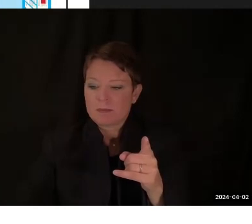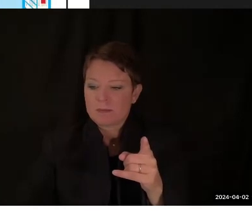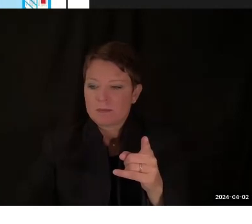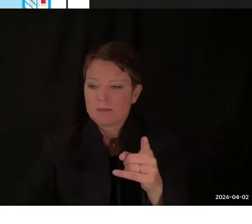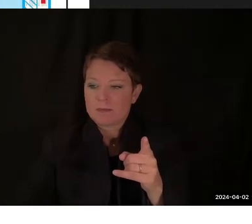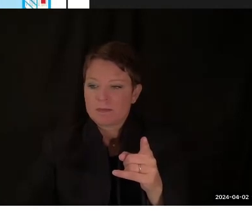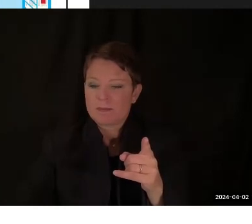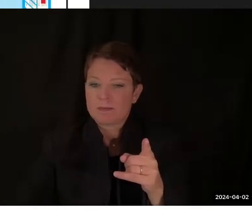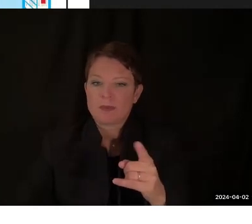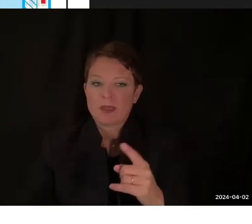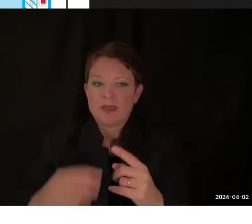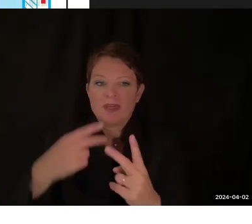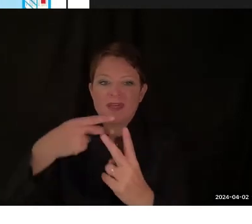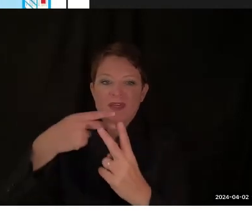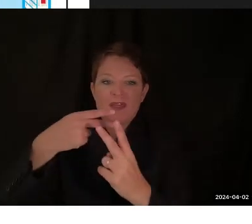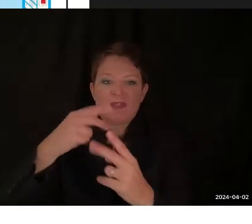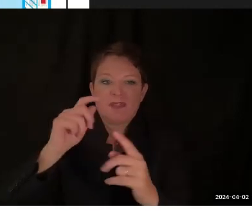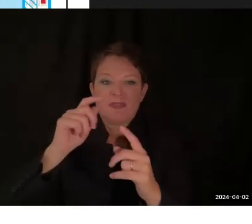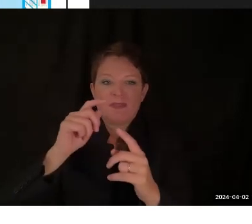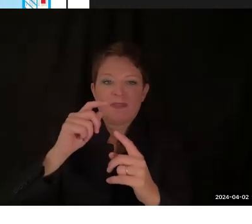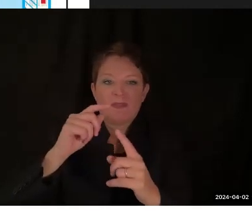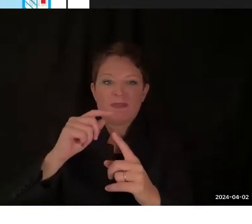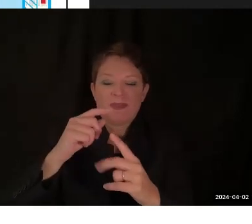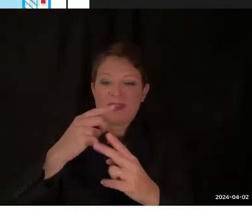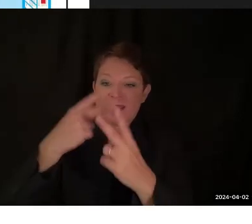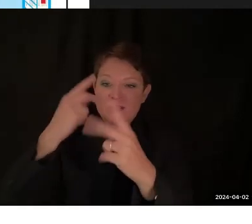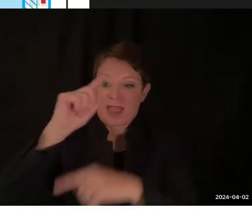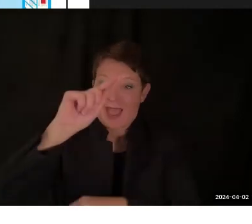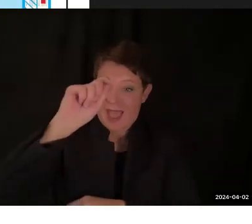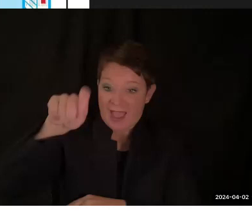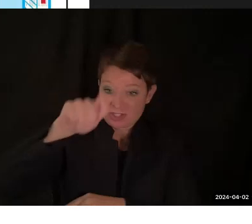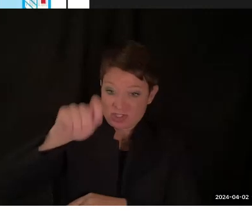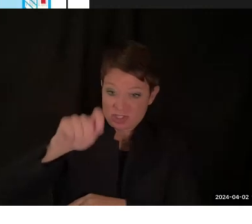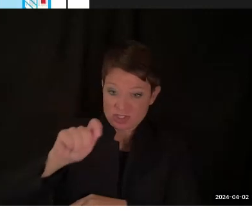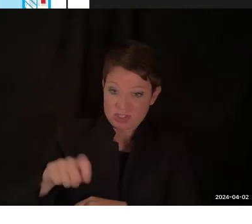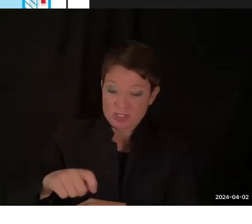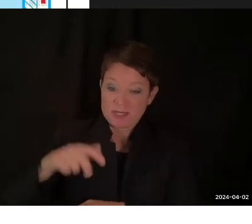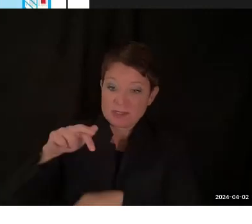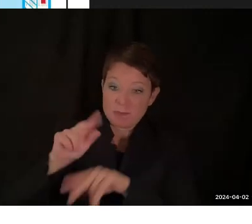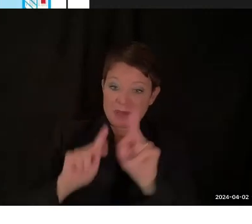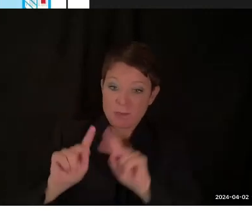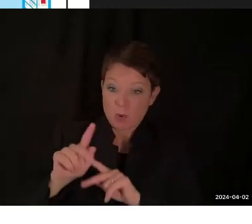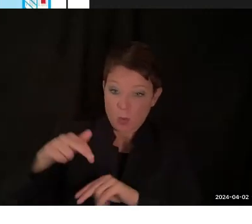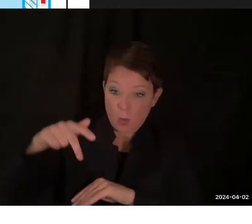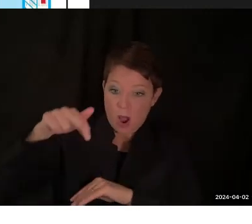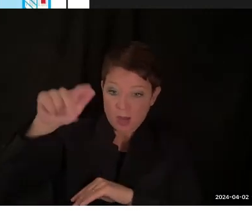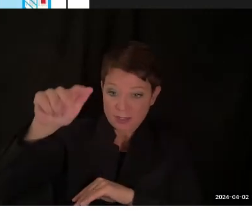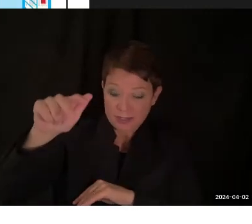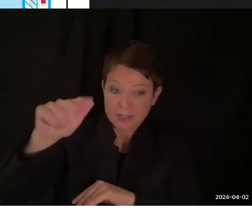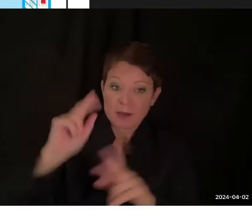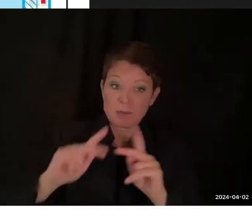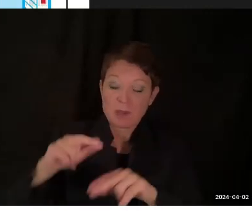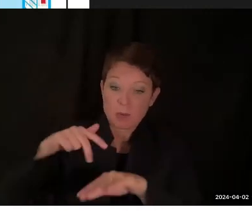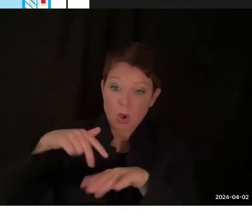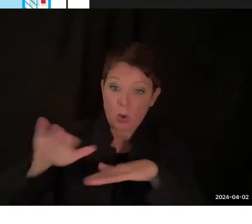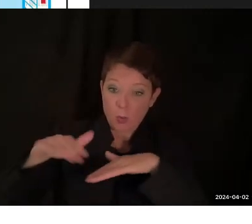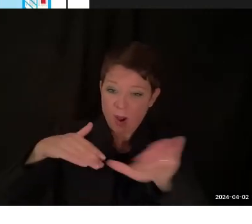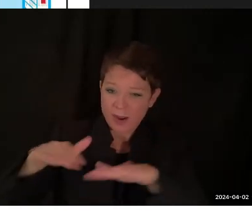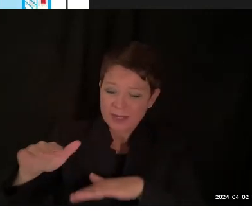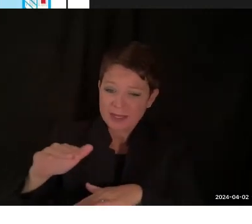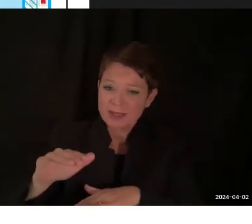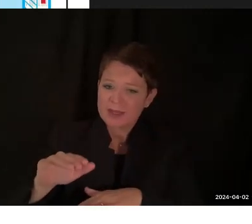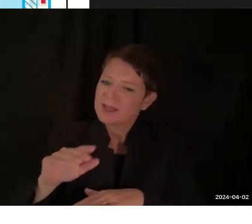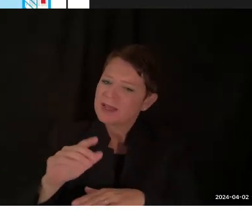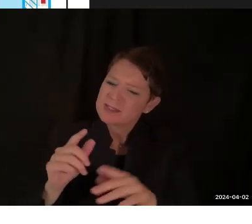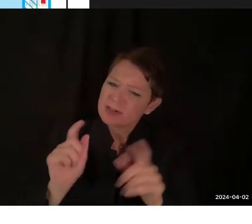the hatched area, I guess, is pedestrian. So are pedestrians now walking on the? Is there a grade